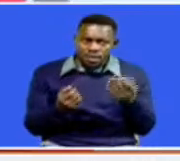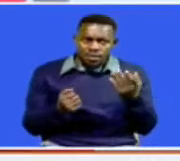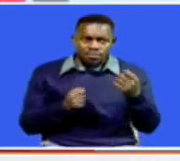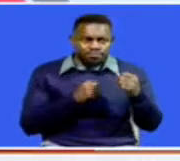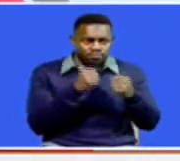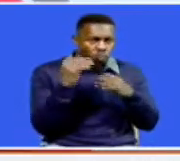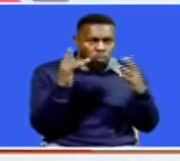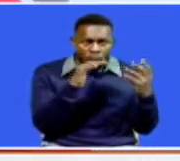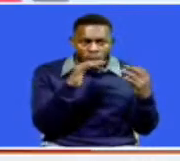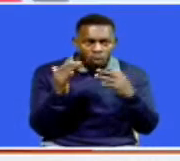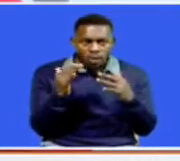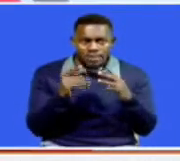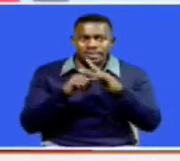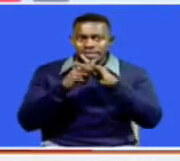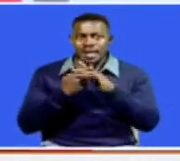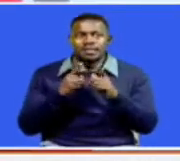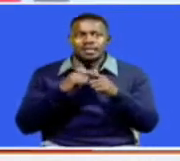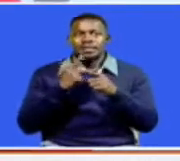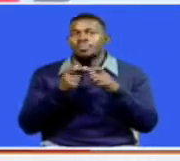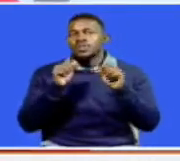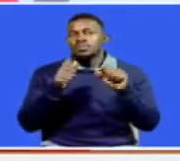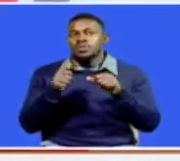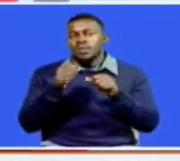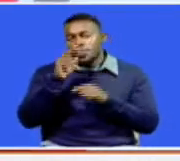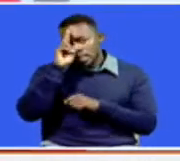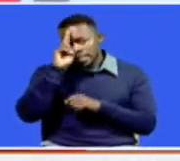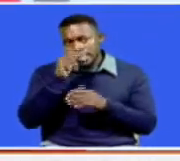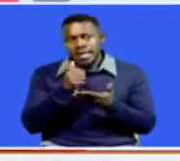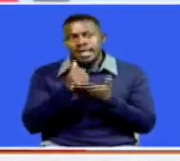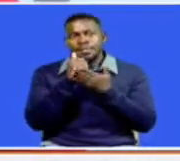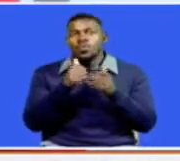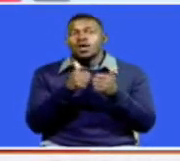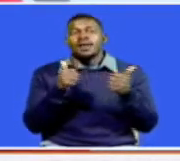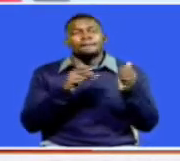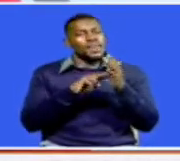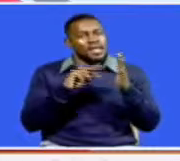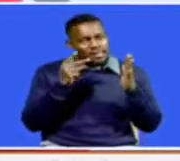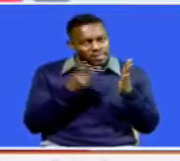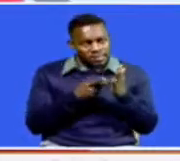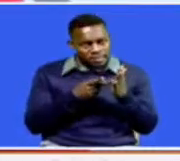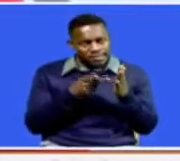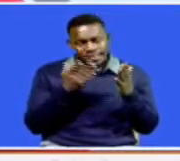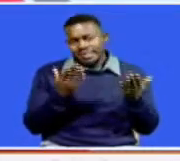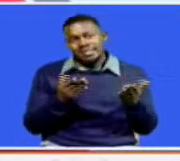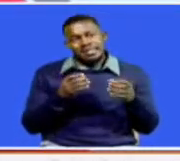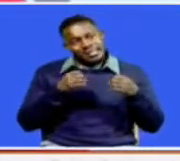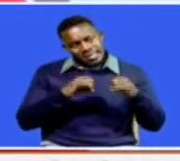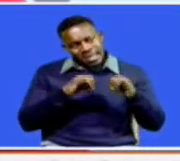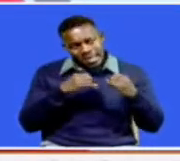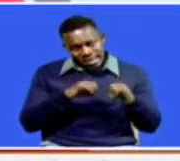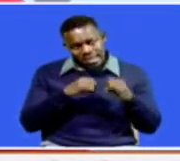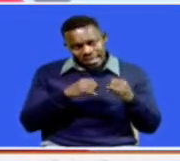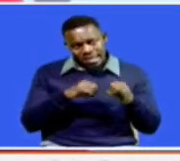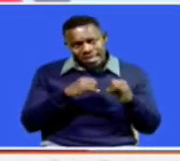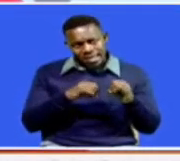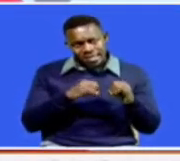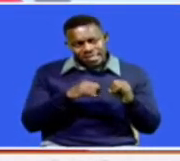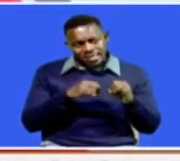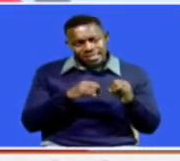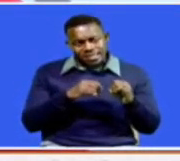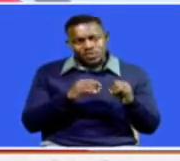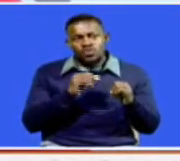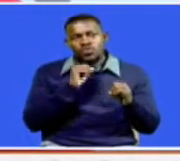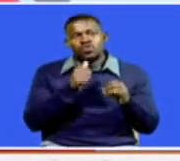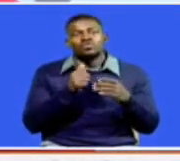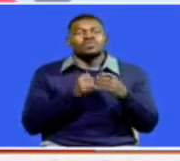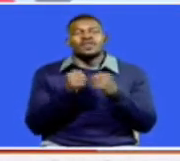that stake to where you are, because the invasion included the VVIP here. So there's